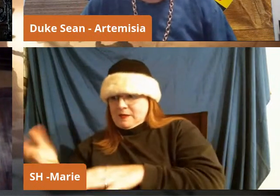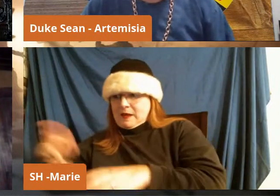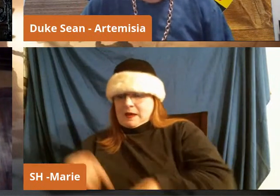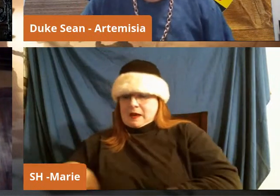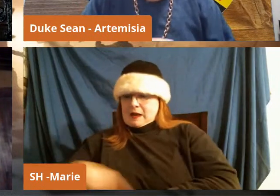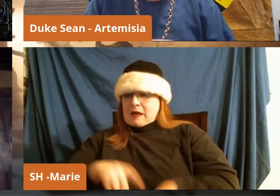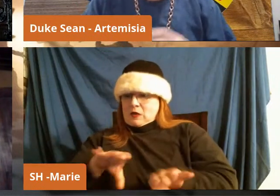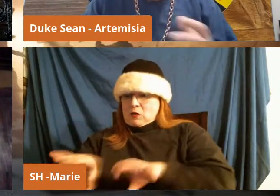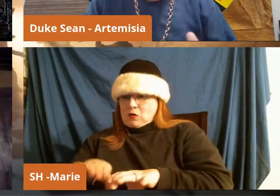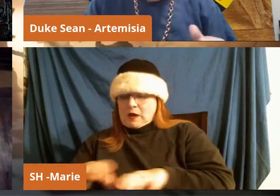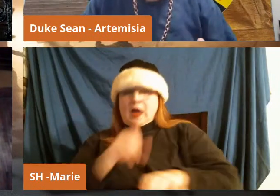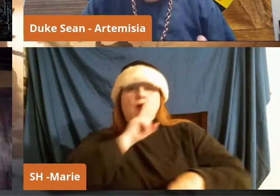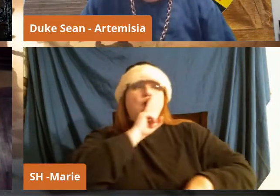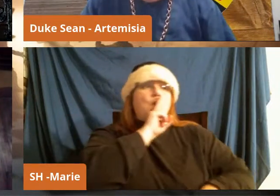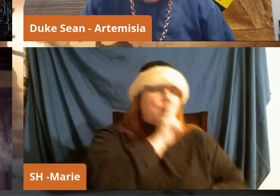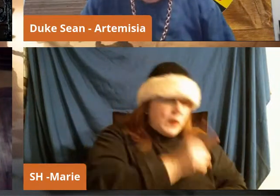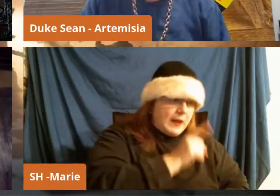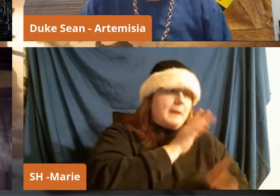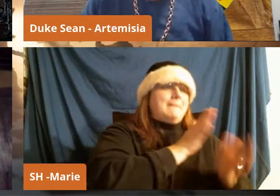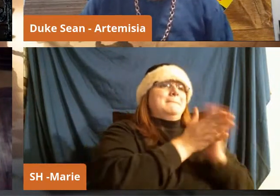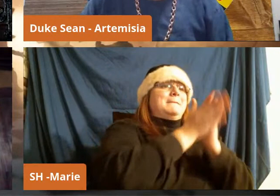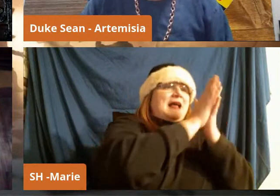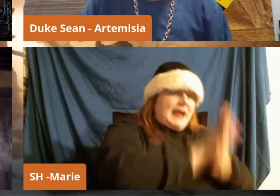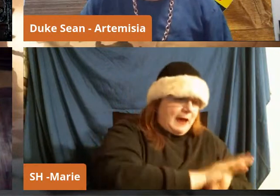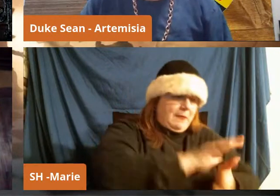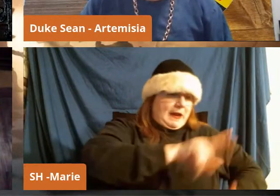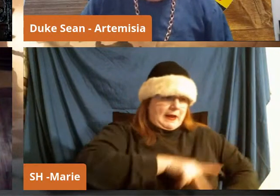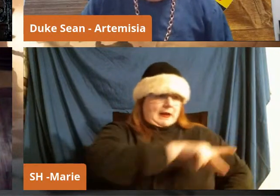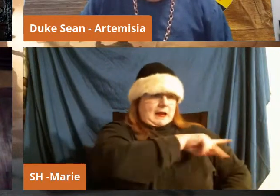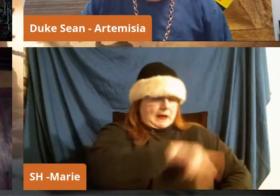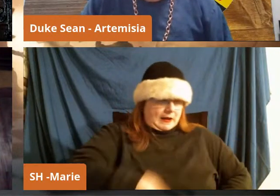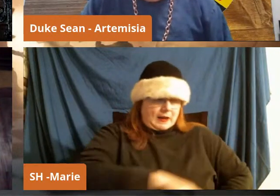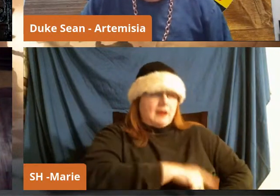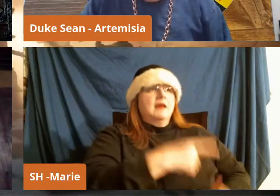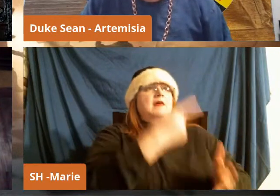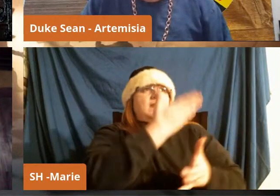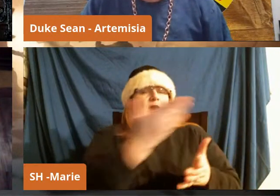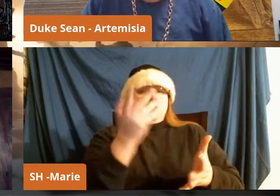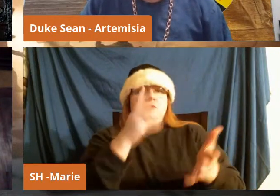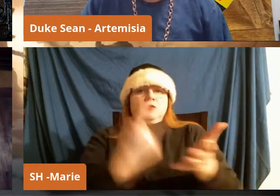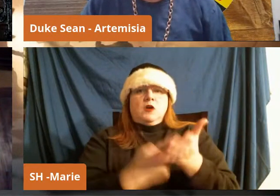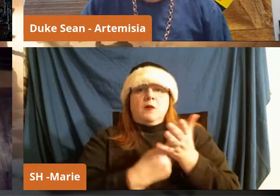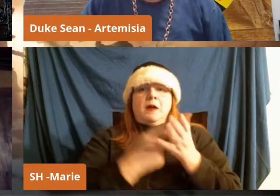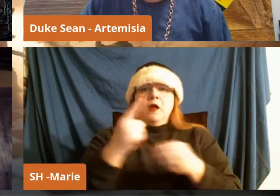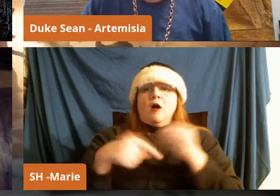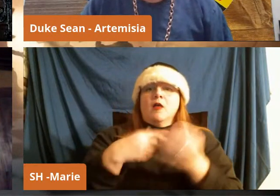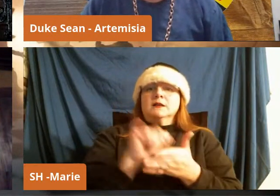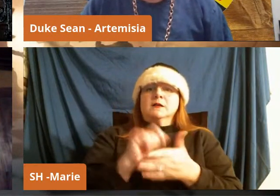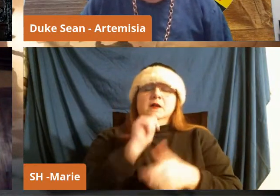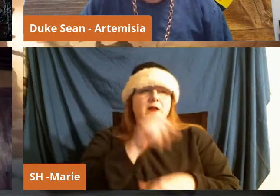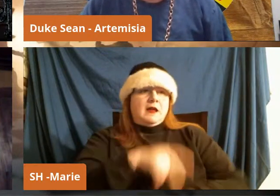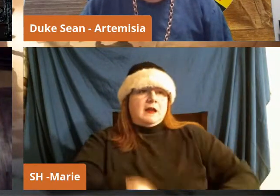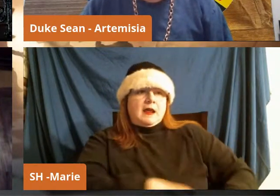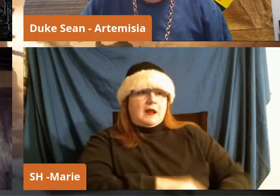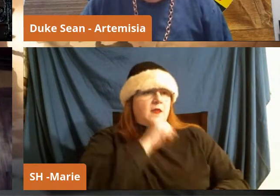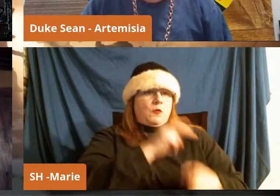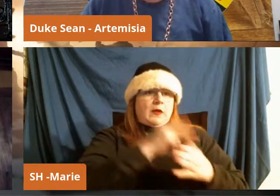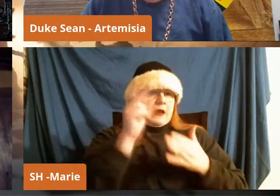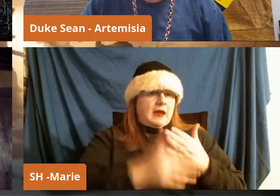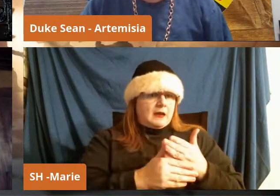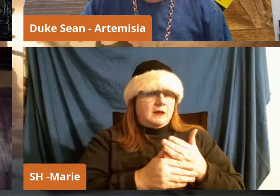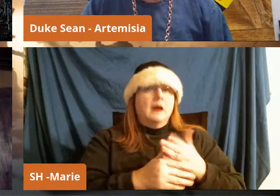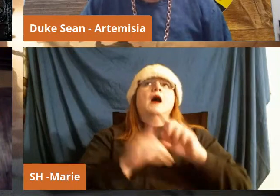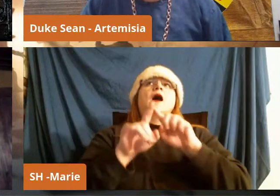do and actually being a knight. That thing we talk about all the time about, you're not a knight on the weekends, you're a knight every day of the